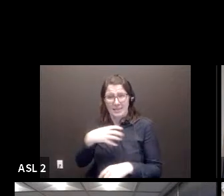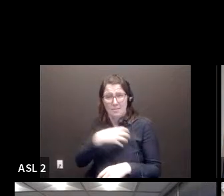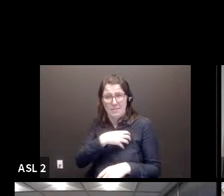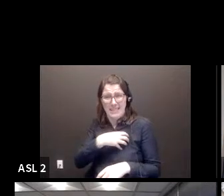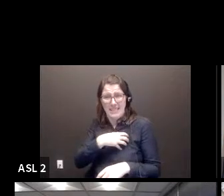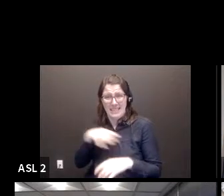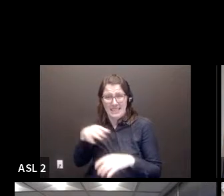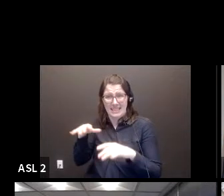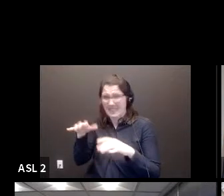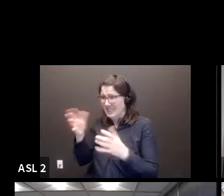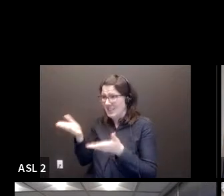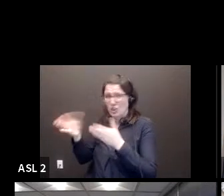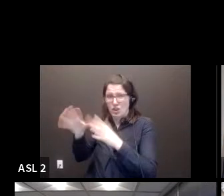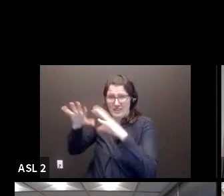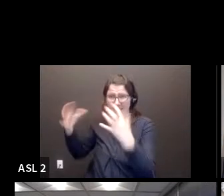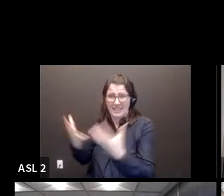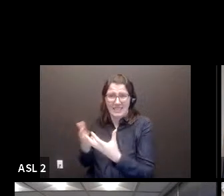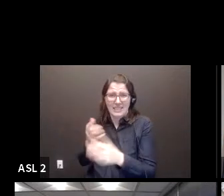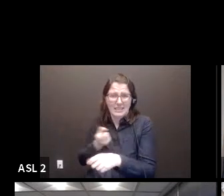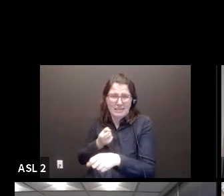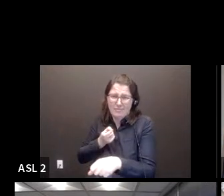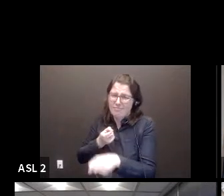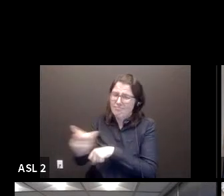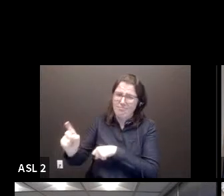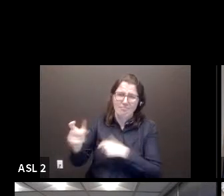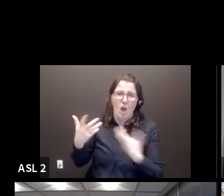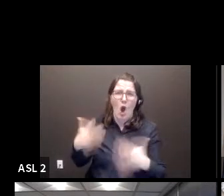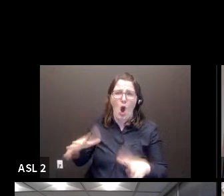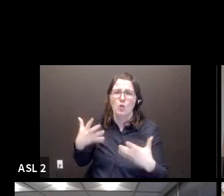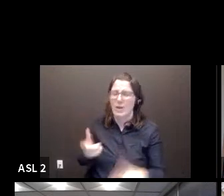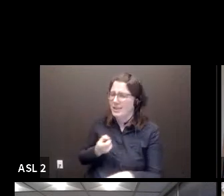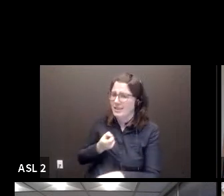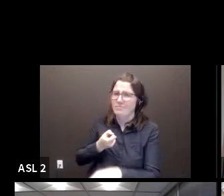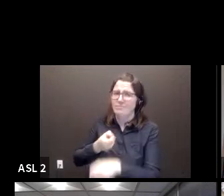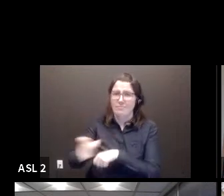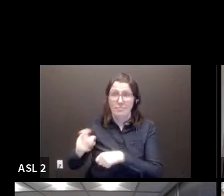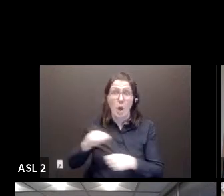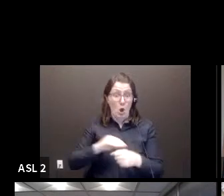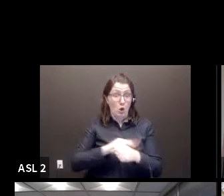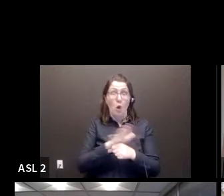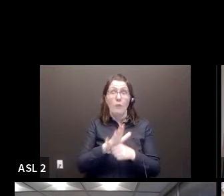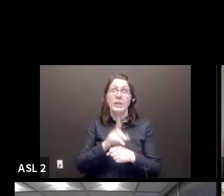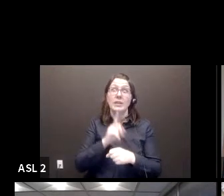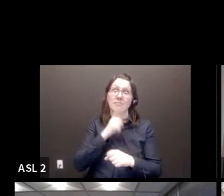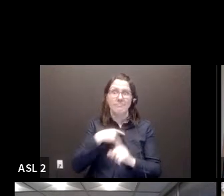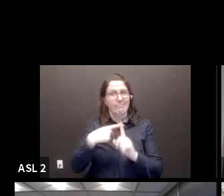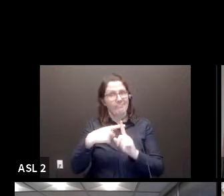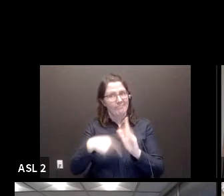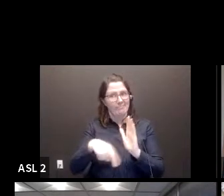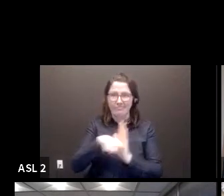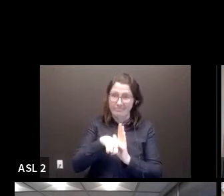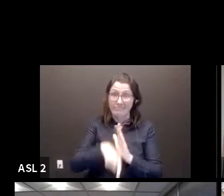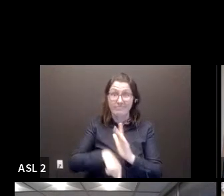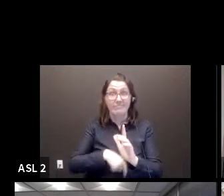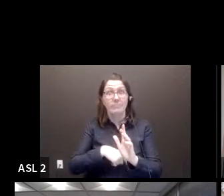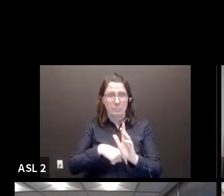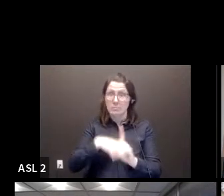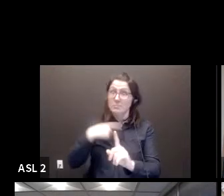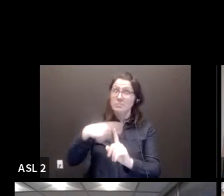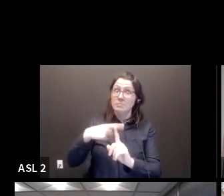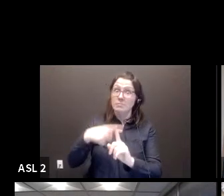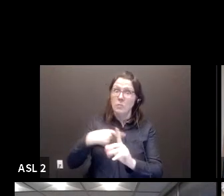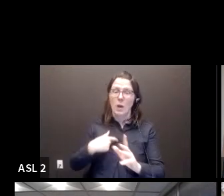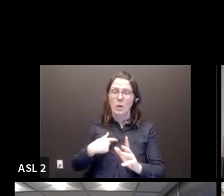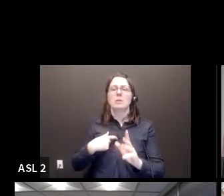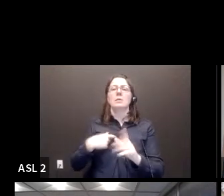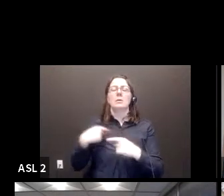us so coven 19 was a blessing and a curse it gave us a moment to reset it was a wake-up call because we have been hitting that snooze button for way